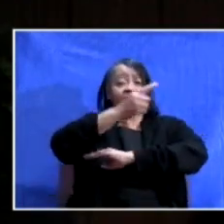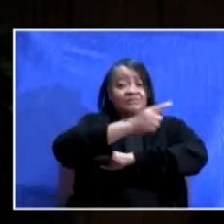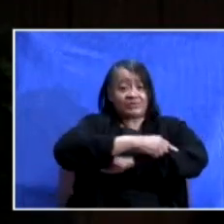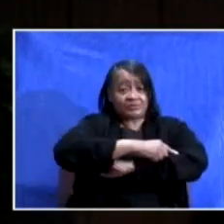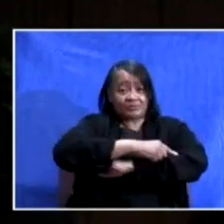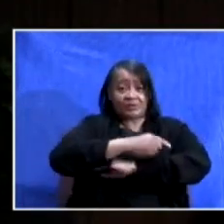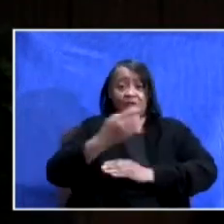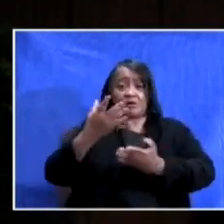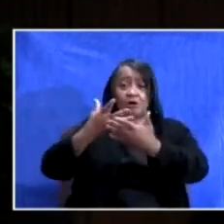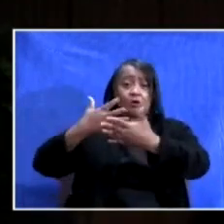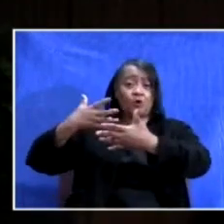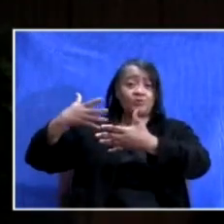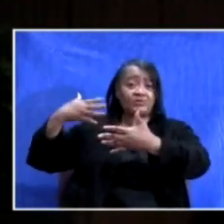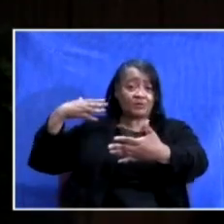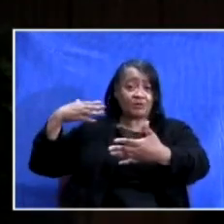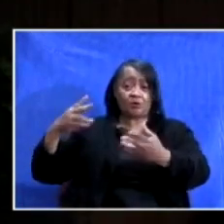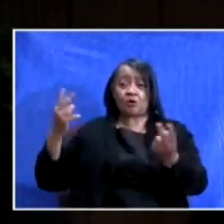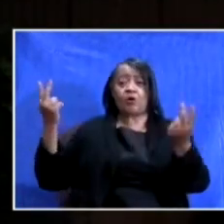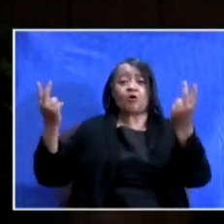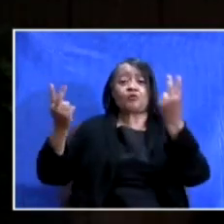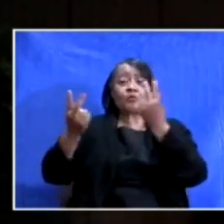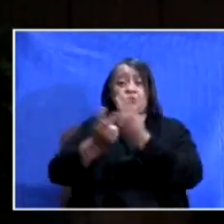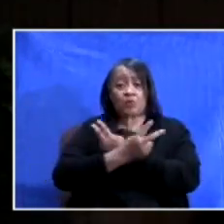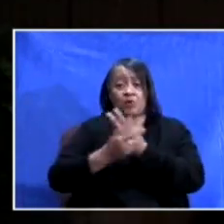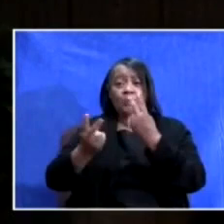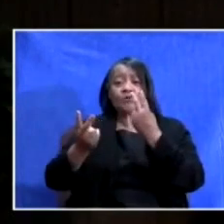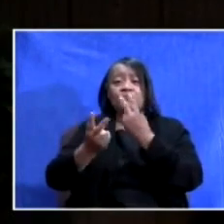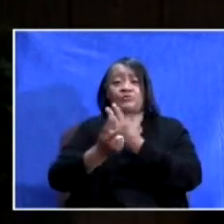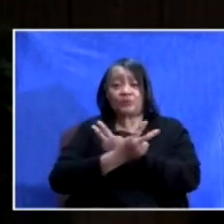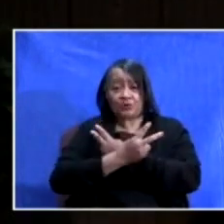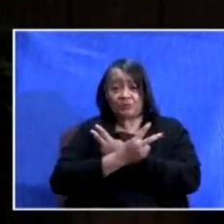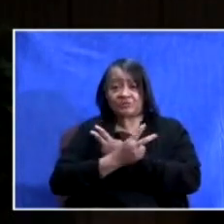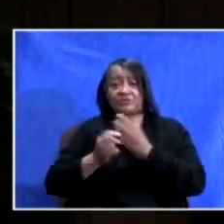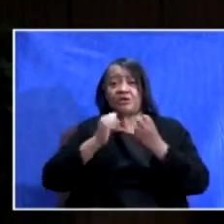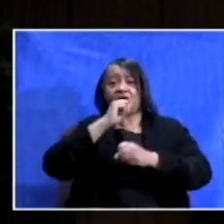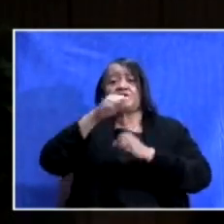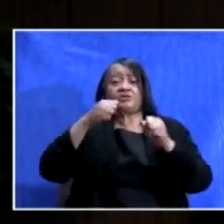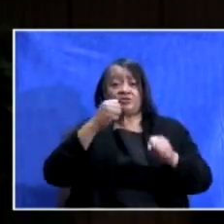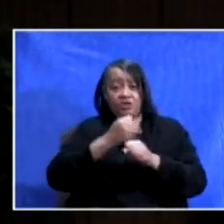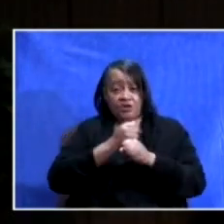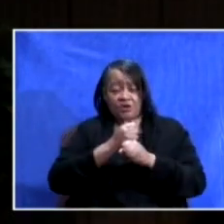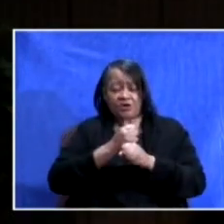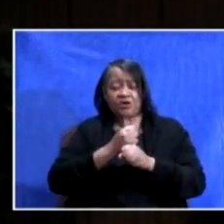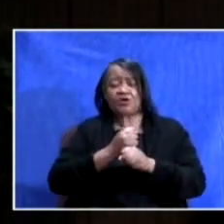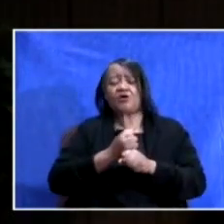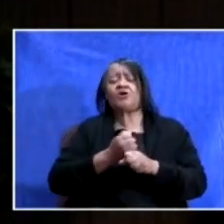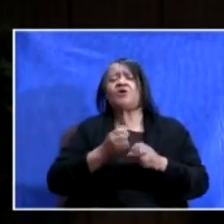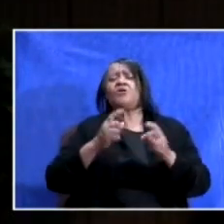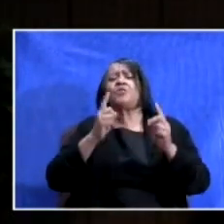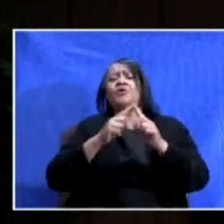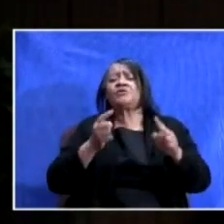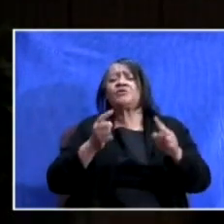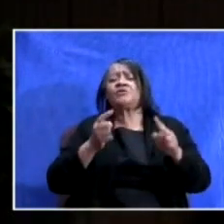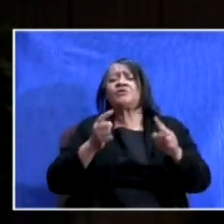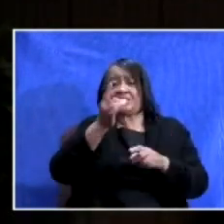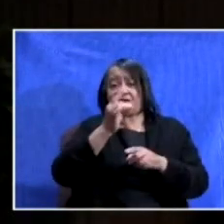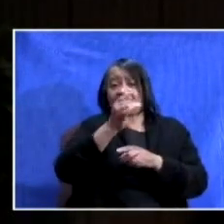The worst decade was 1850 to